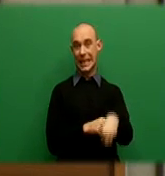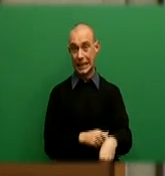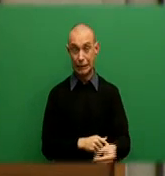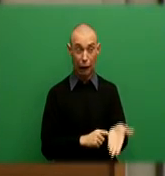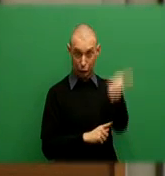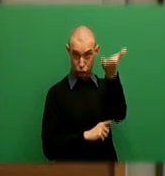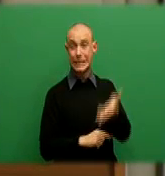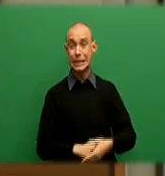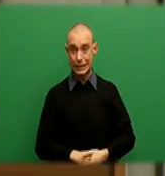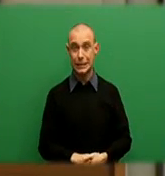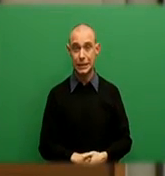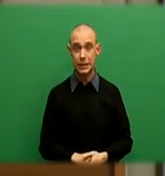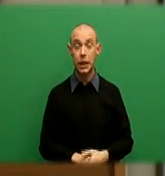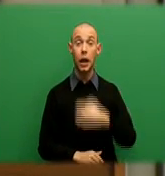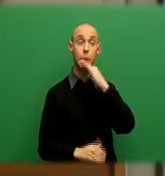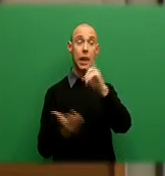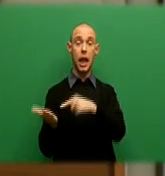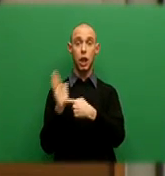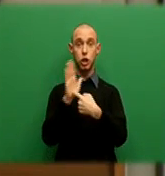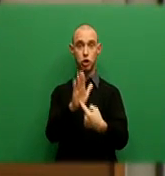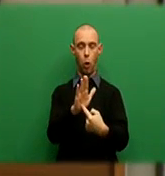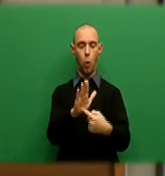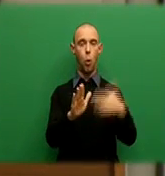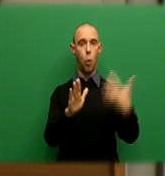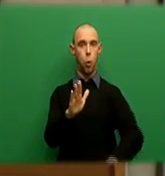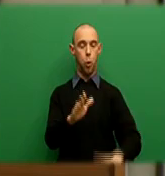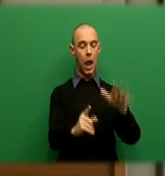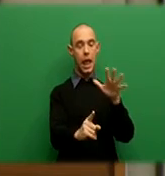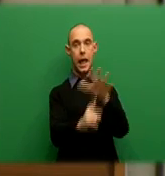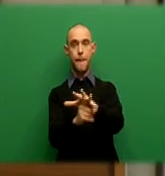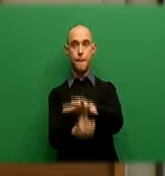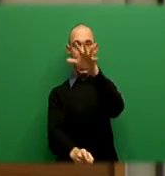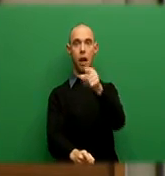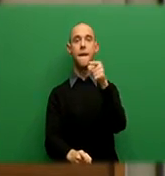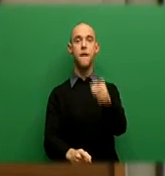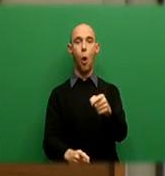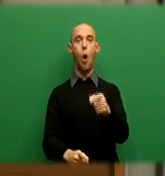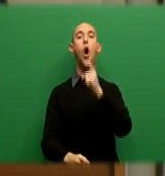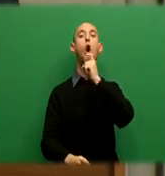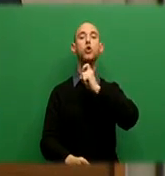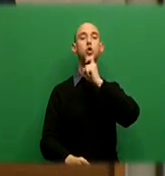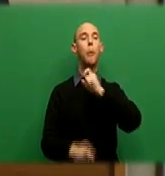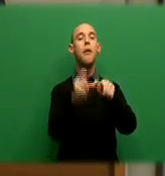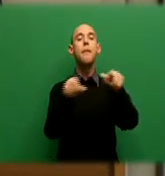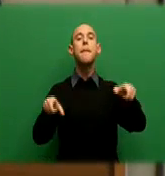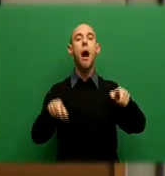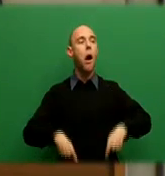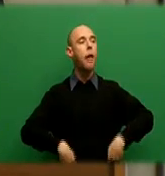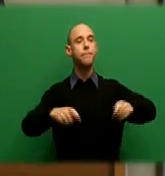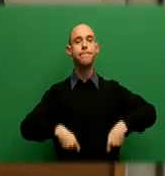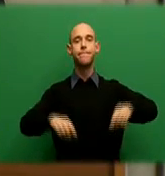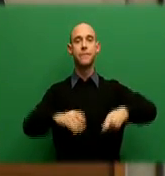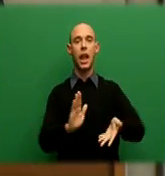These increases are expected to impact with a lag on consumer prices. Annual CPI food